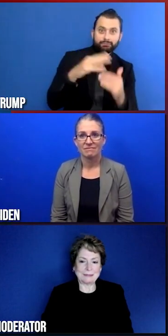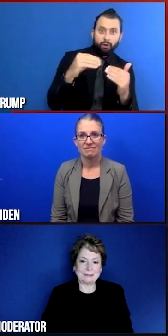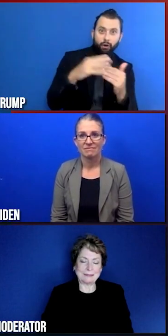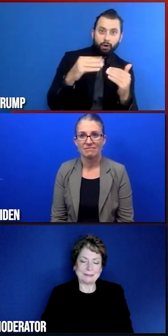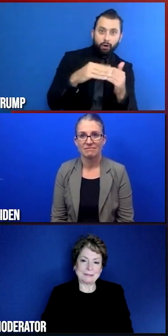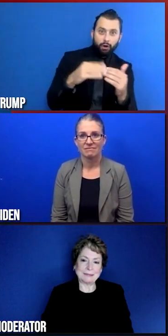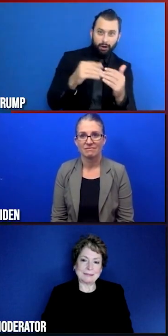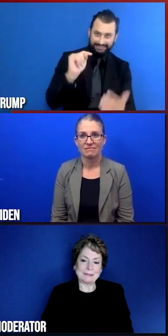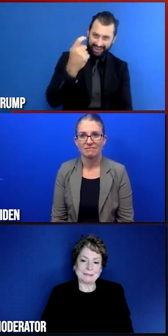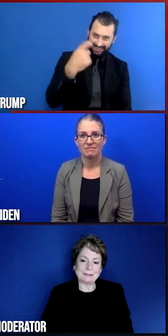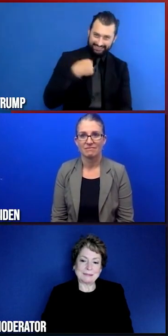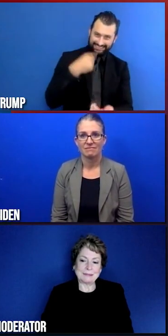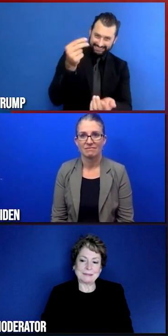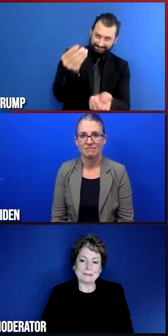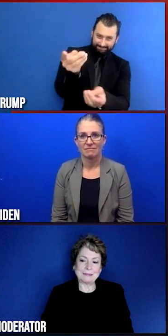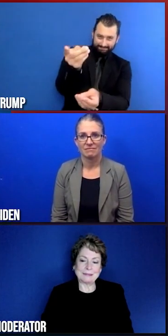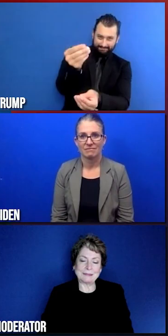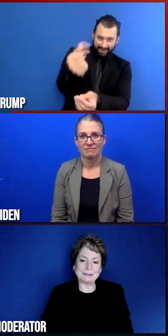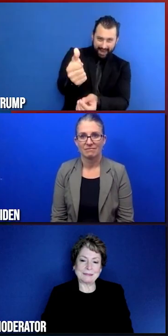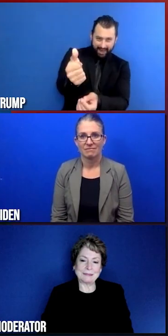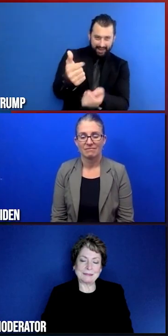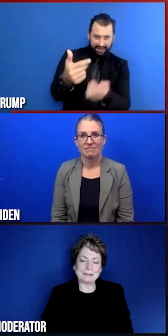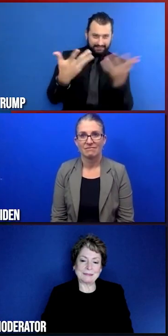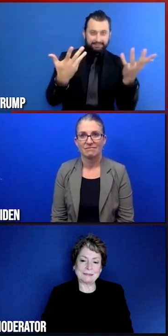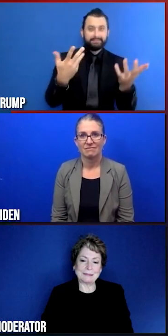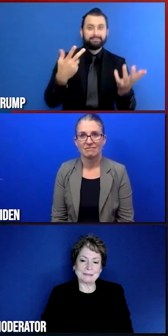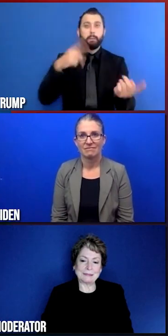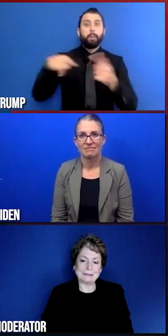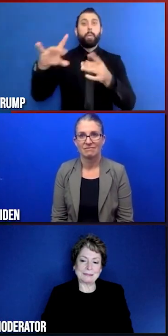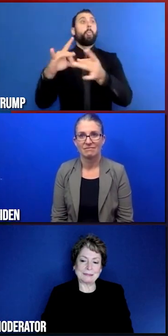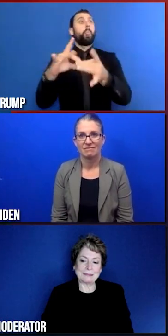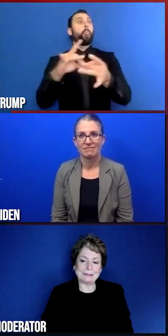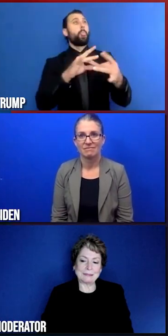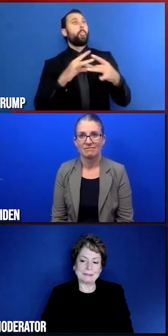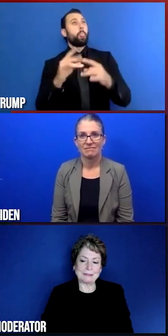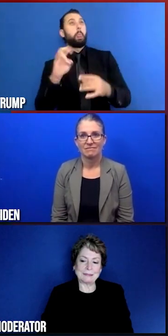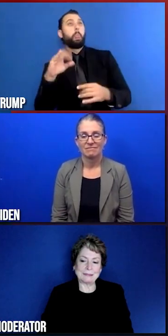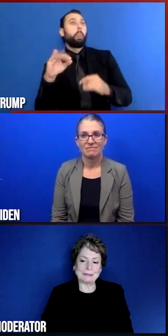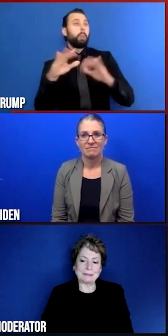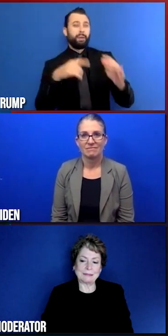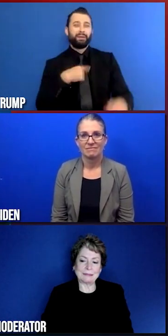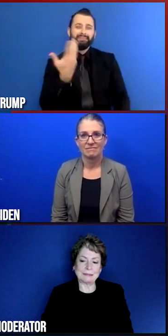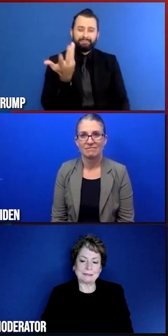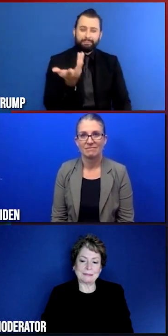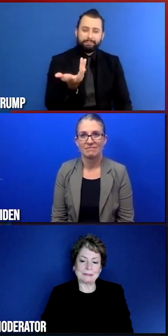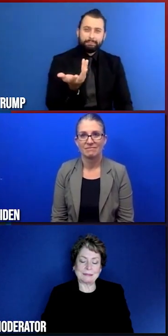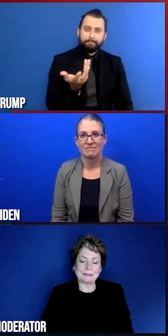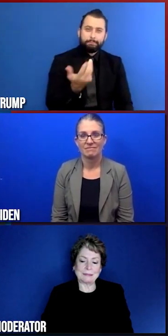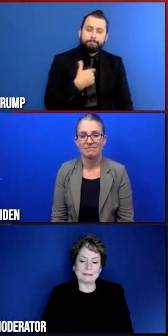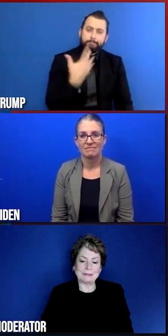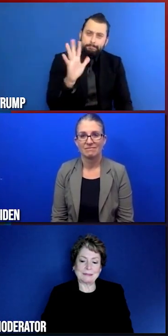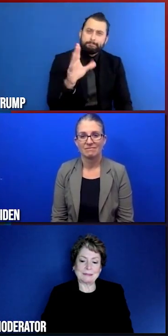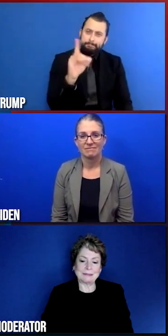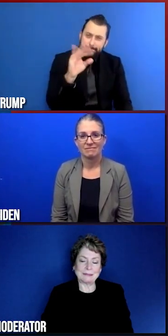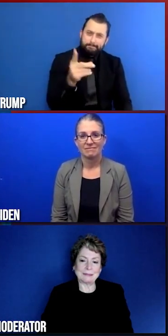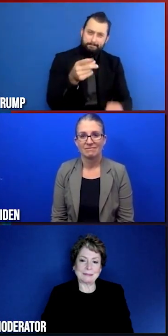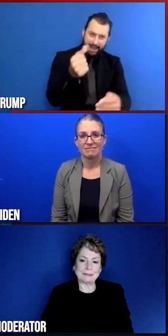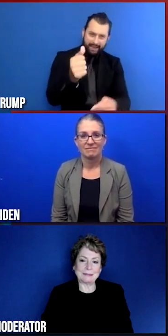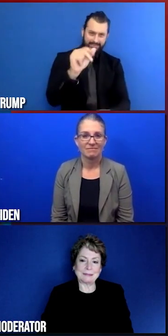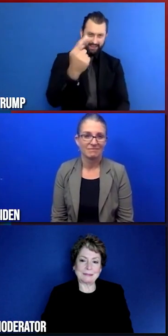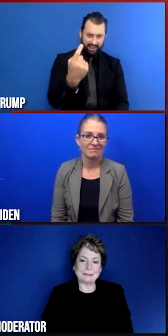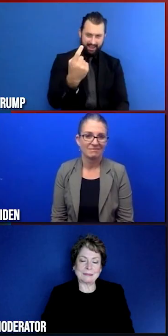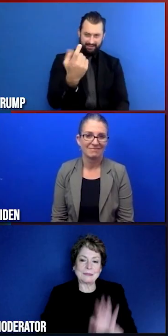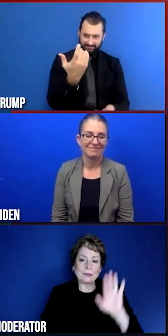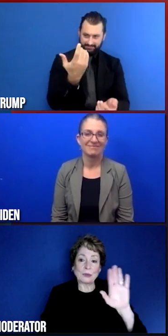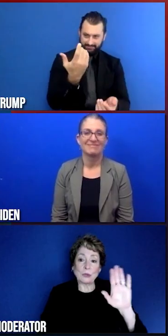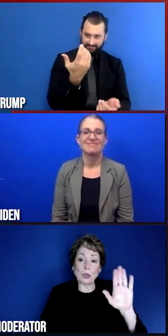think I may have to pay tax. So I already prepaid it. Nobody told me that. Did your accountant Nobody tell told you that. release Excuse them? me. And it wasn't written whenever they